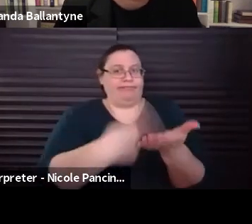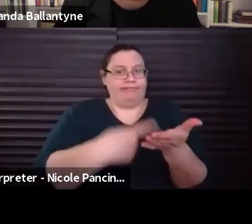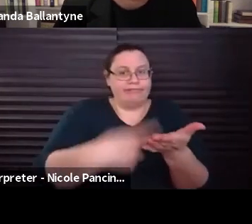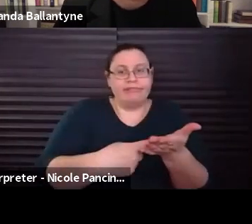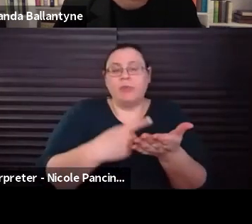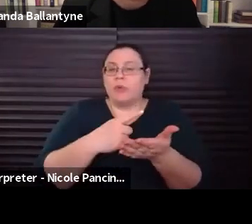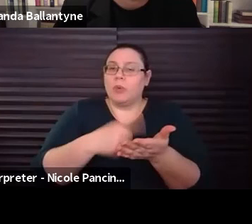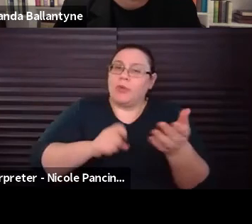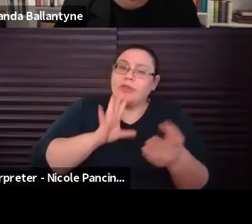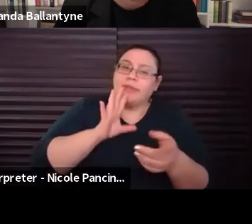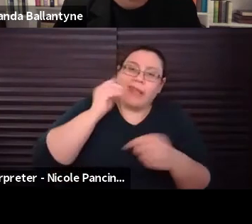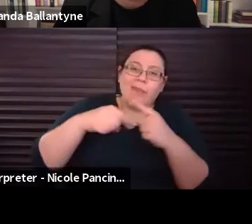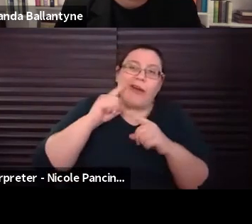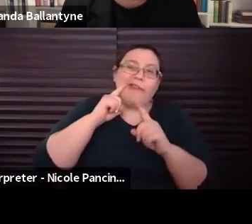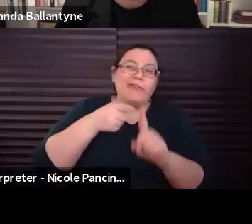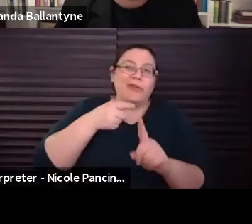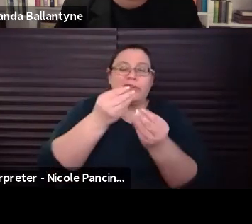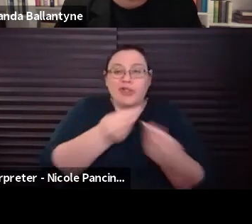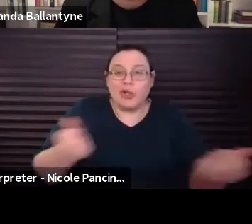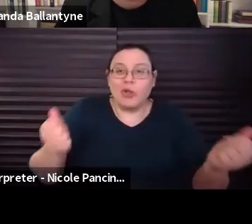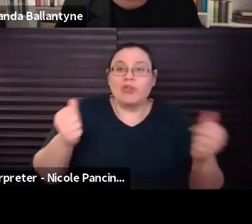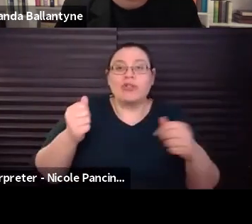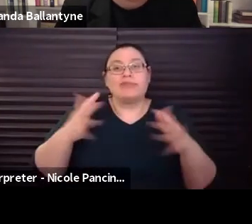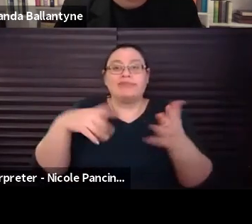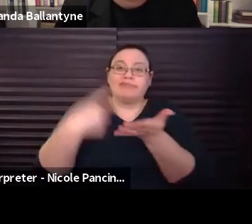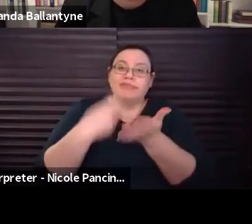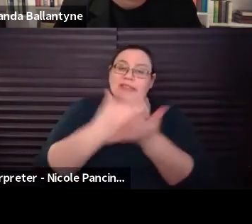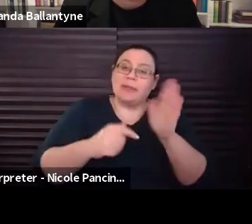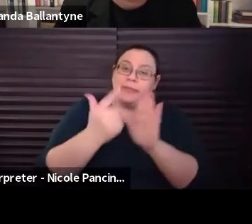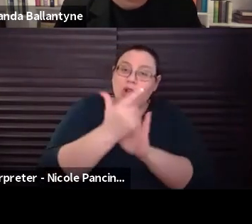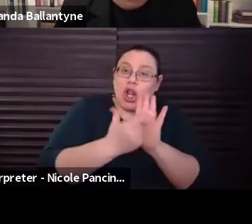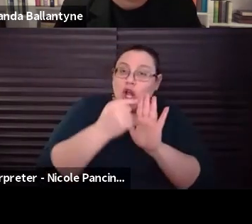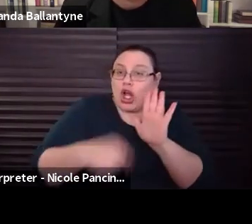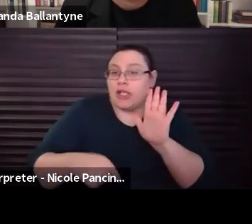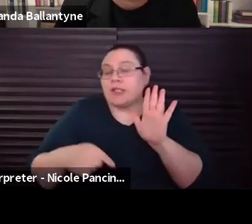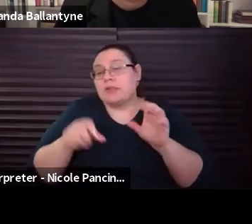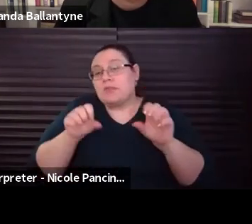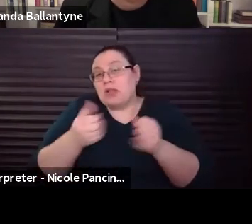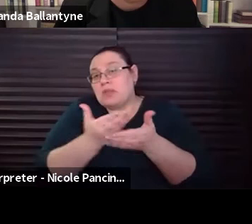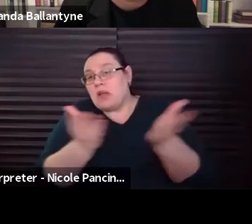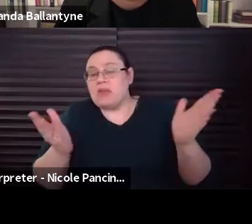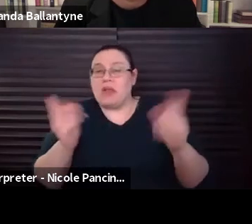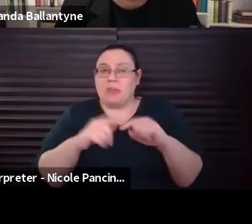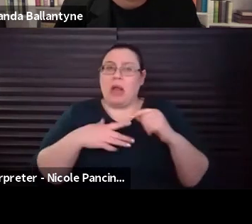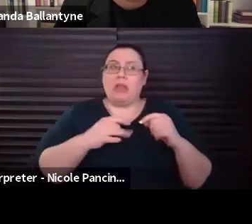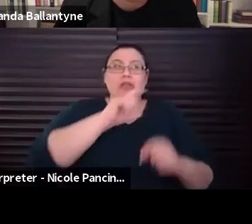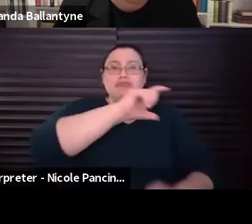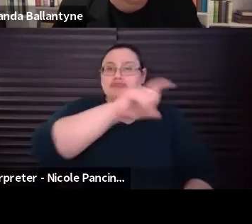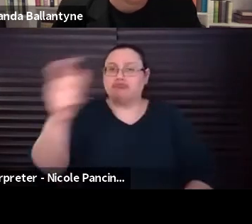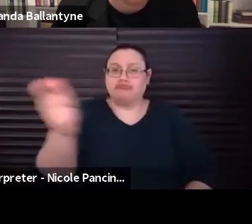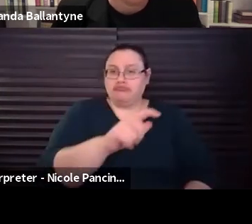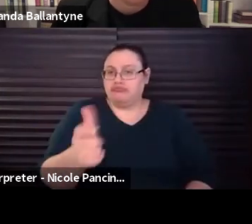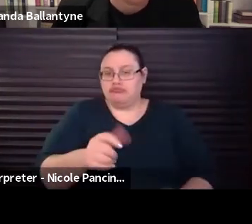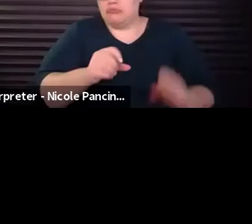around solutions specifically. We've talked through some of the legislation that's possible out there, but I would love to give you each a chance to kind of